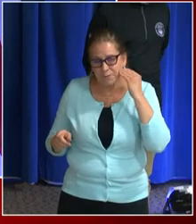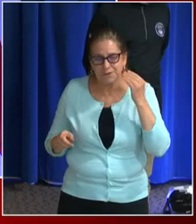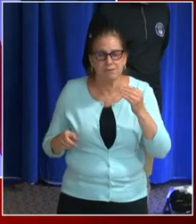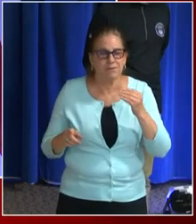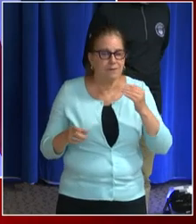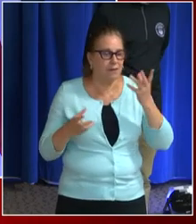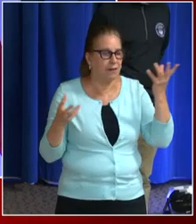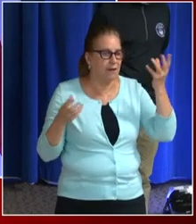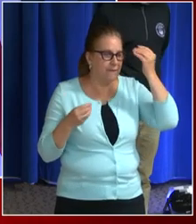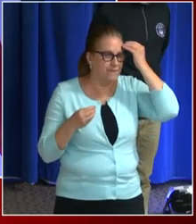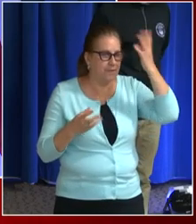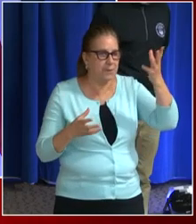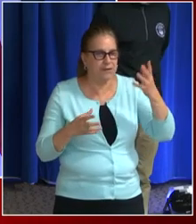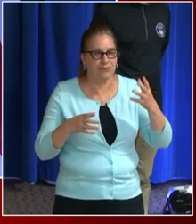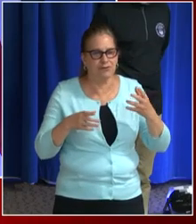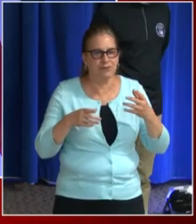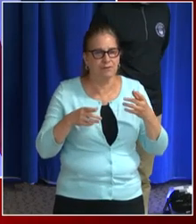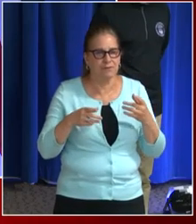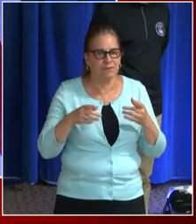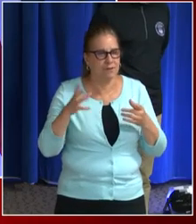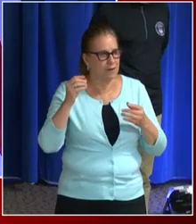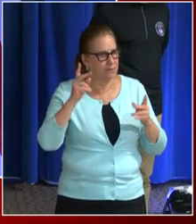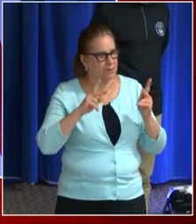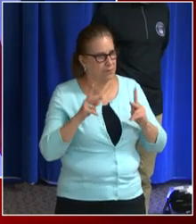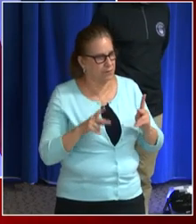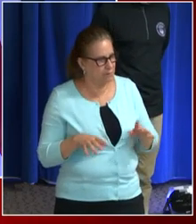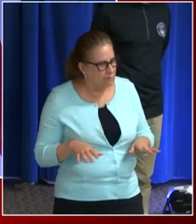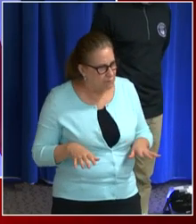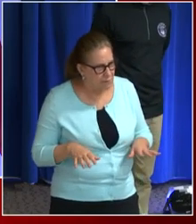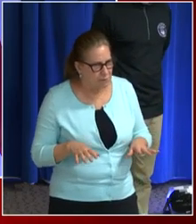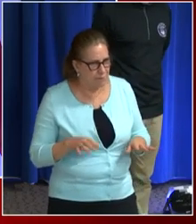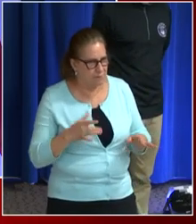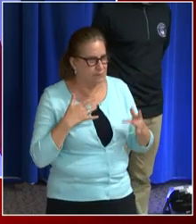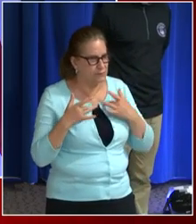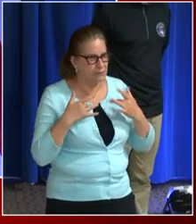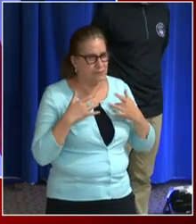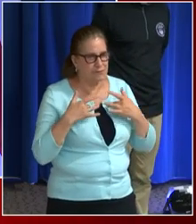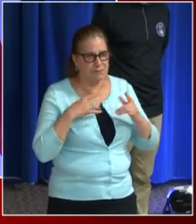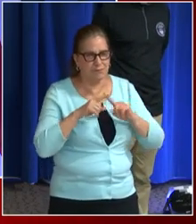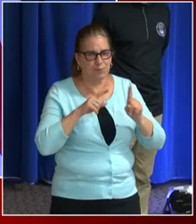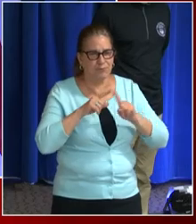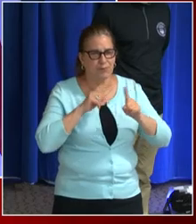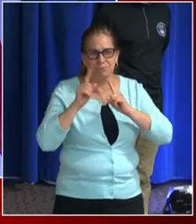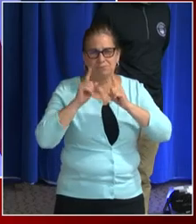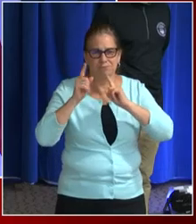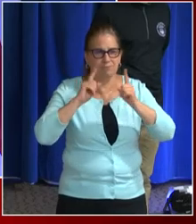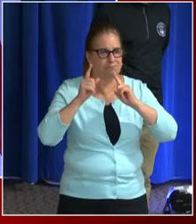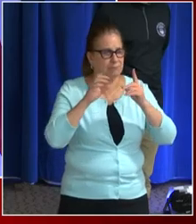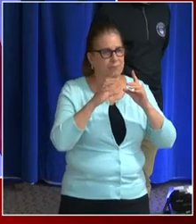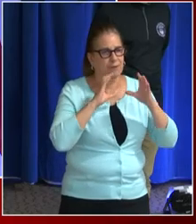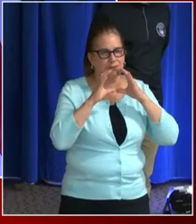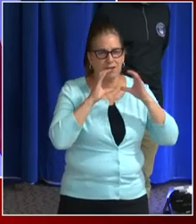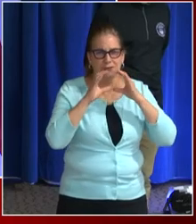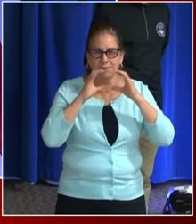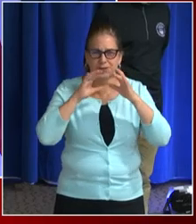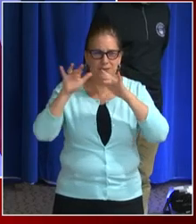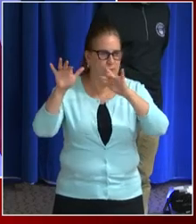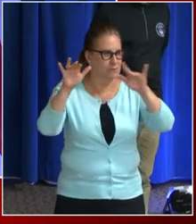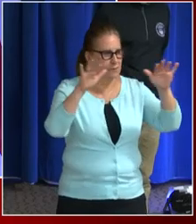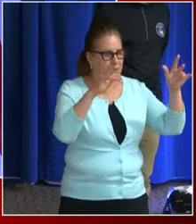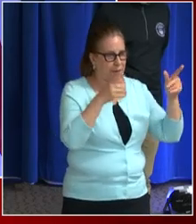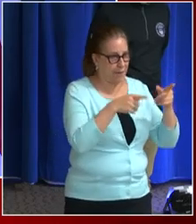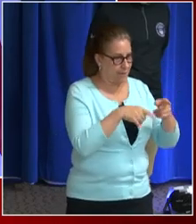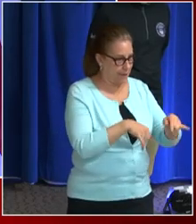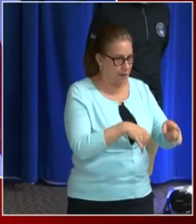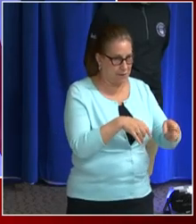lot of concerns. I had multiple conversations during the event after the event into early this morning